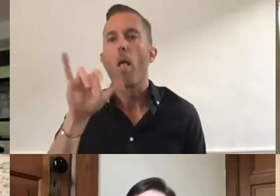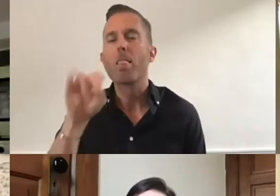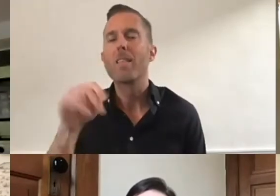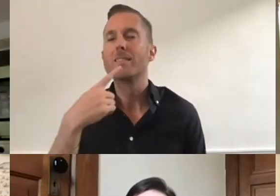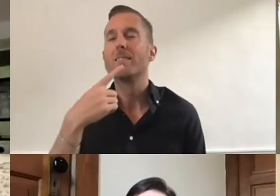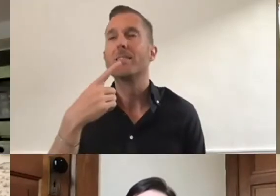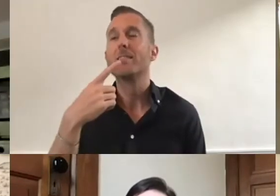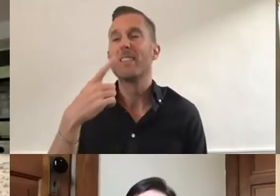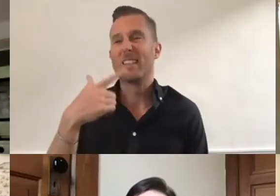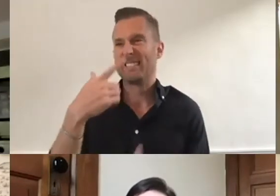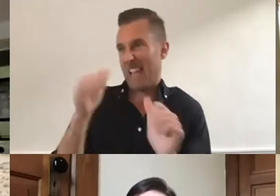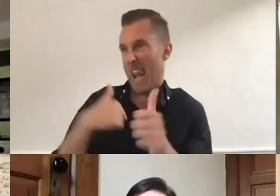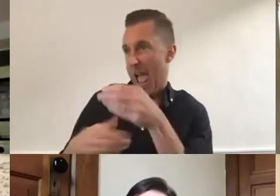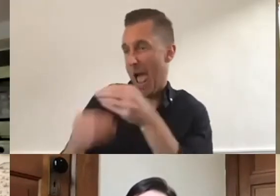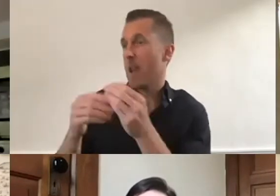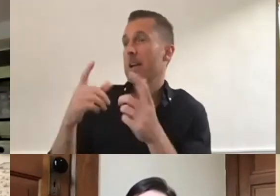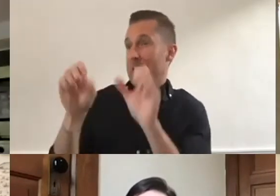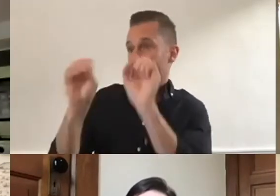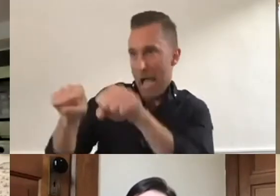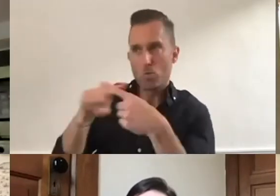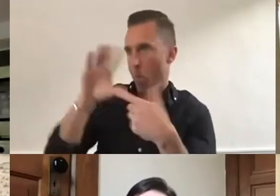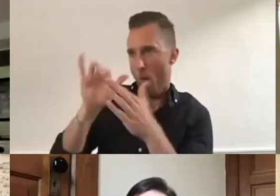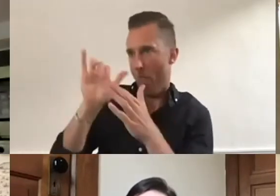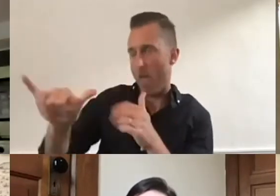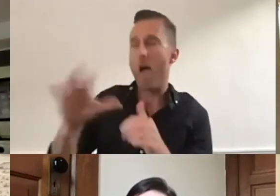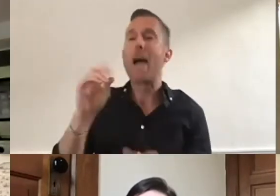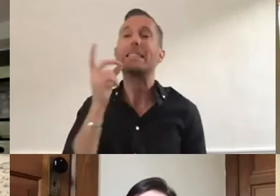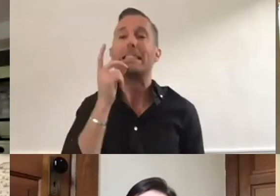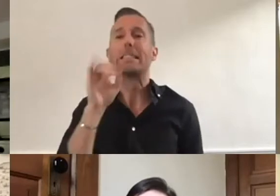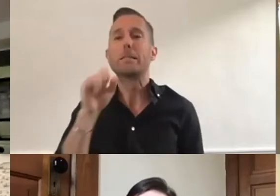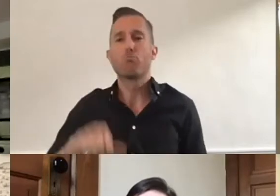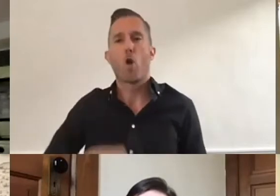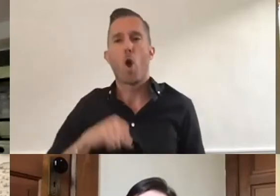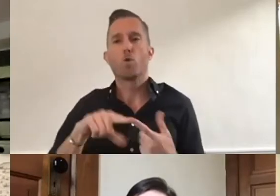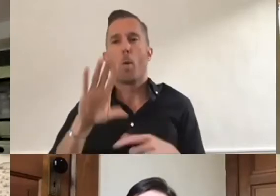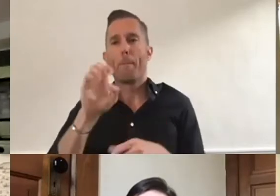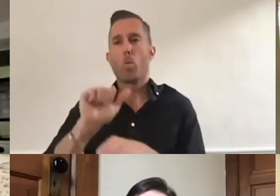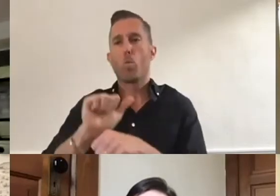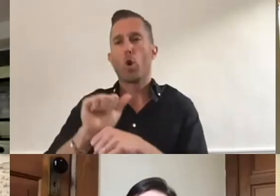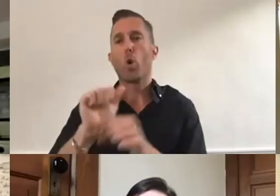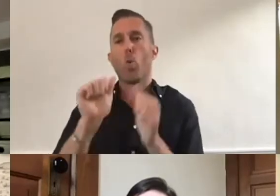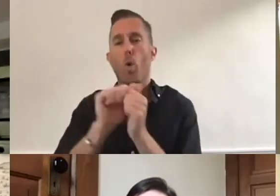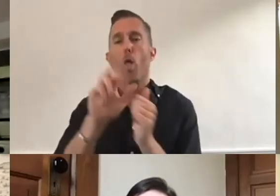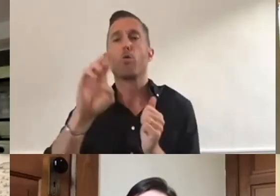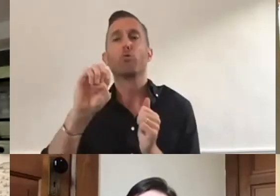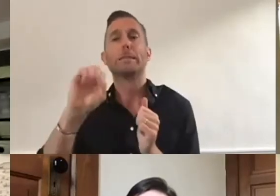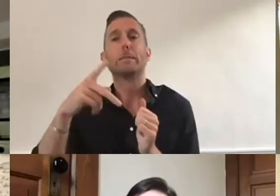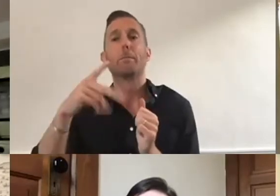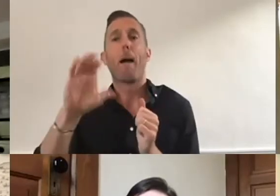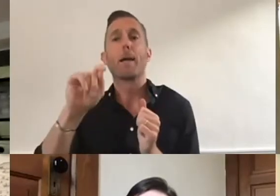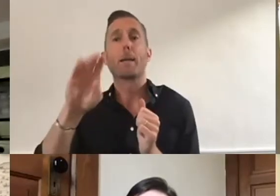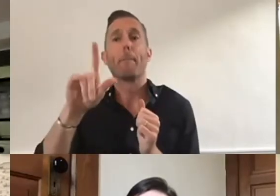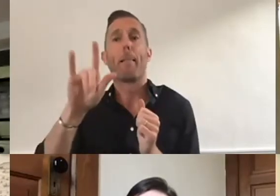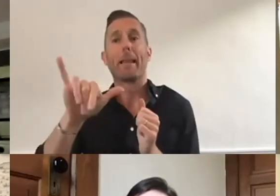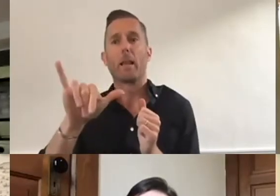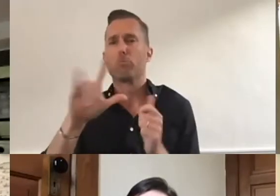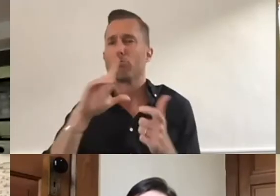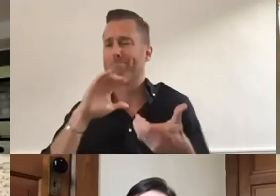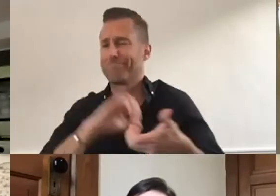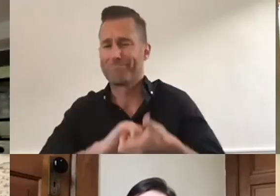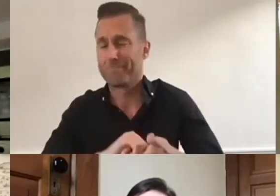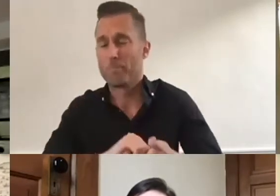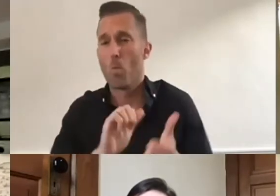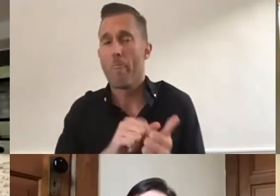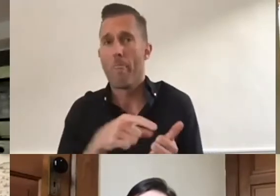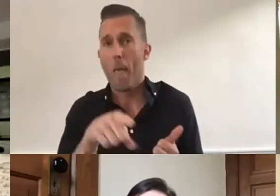that. And I know Disney is very proud to be working and with RespectAbility so closely. We recently were a